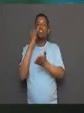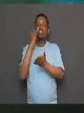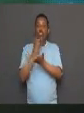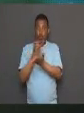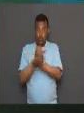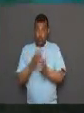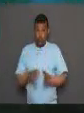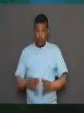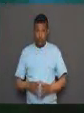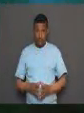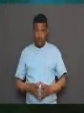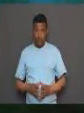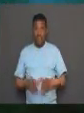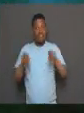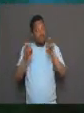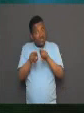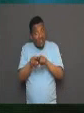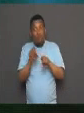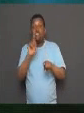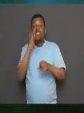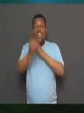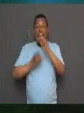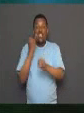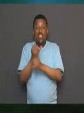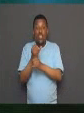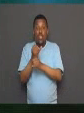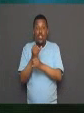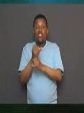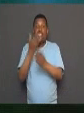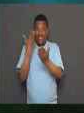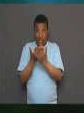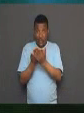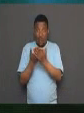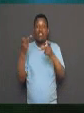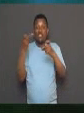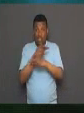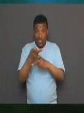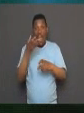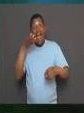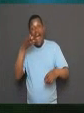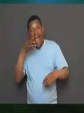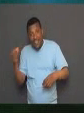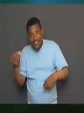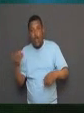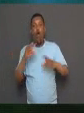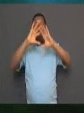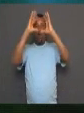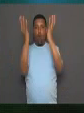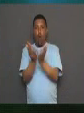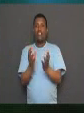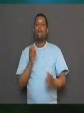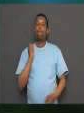institutions, such as the International Monetary Fund and the World